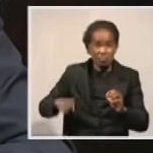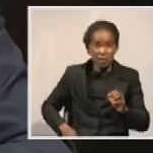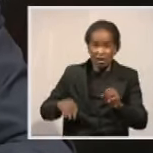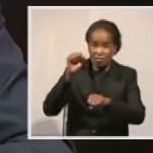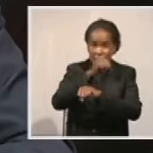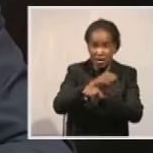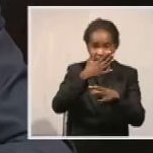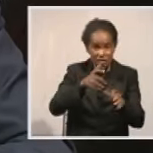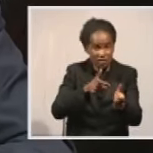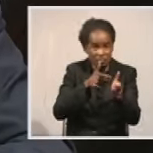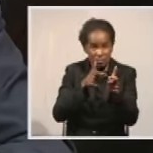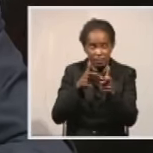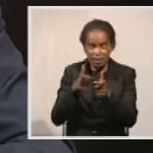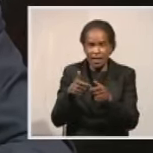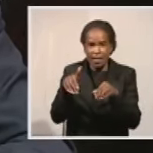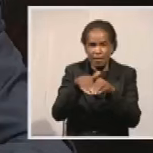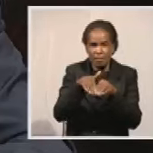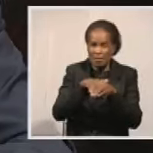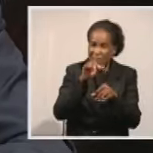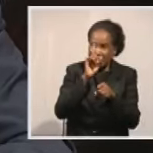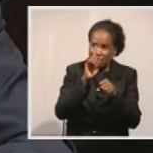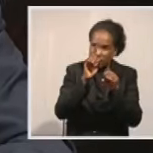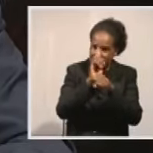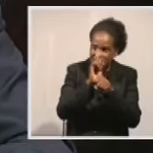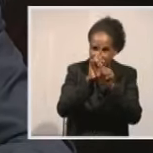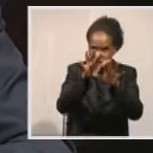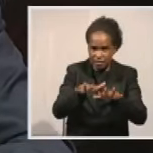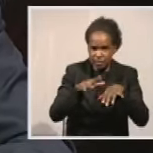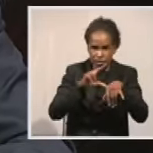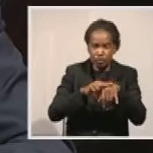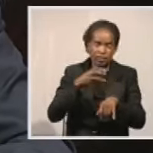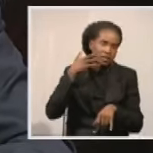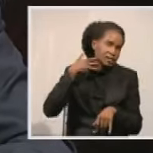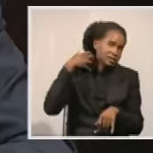fighter, of course, member of the Constituent Assembly, Dr. Pendukeni Ivula-Ithana, joining us